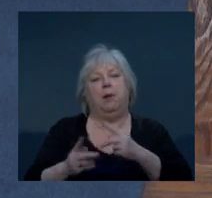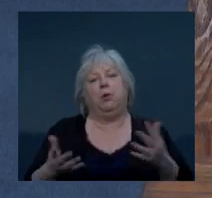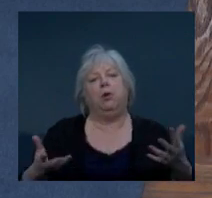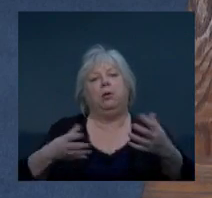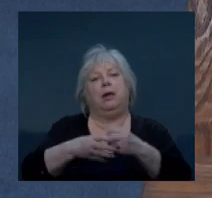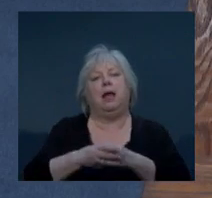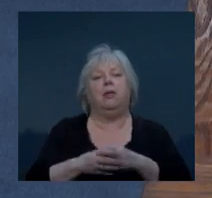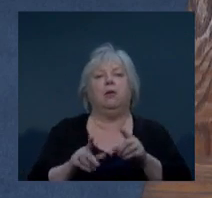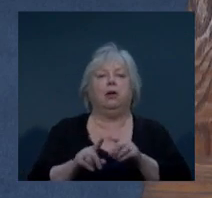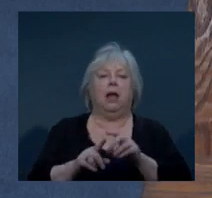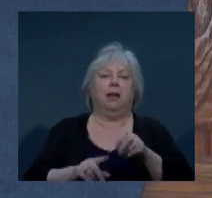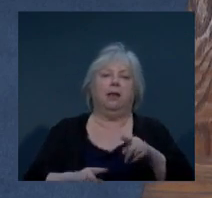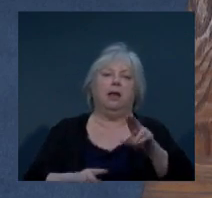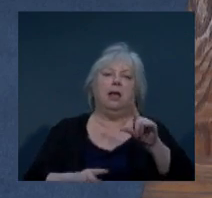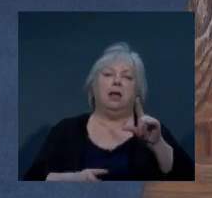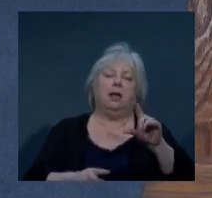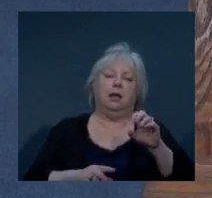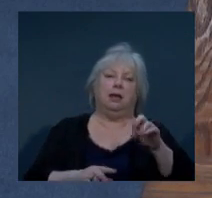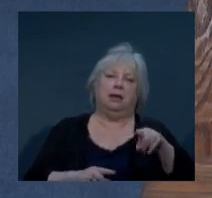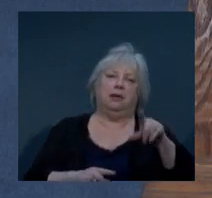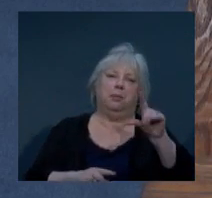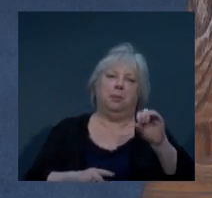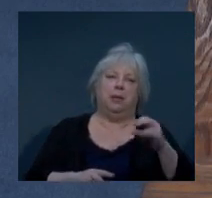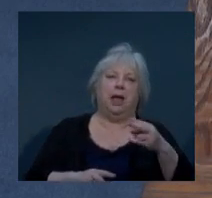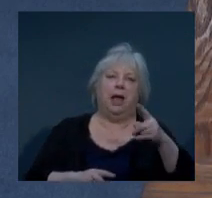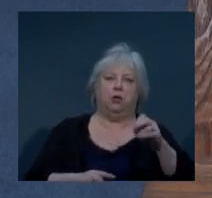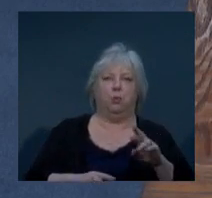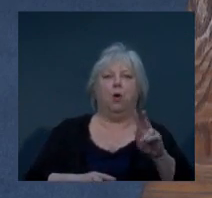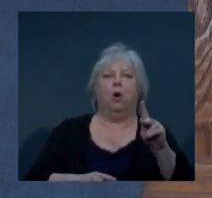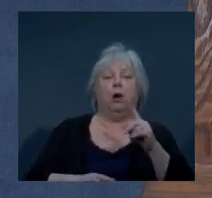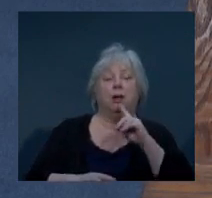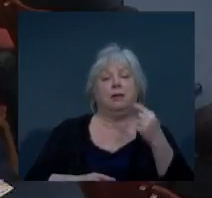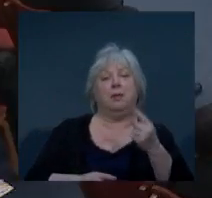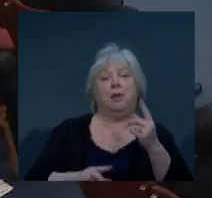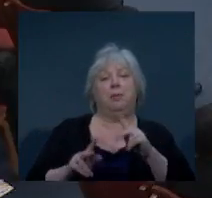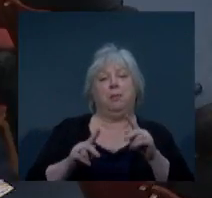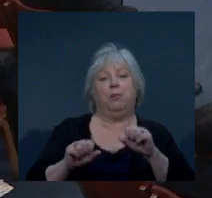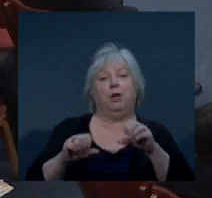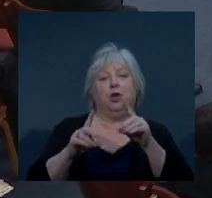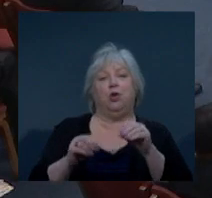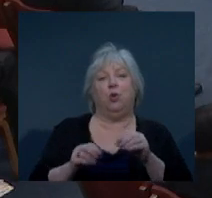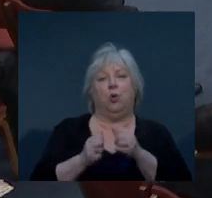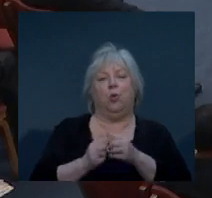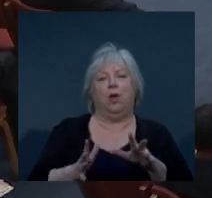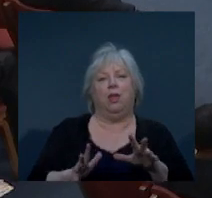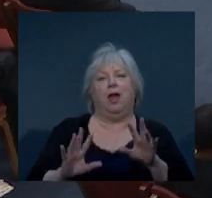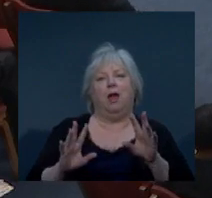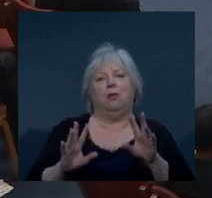is free. It's something that people can do without hurting their pocketbook. Thank you for your time.